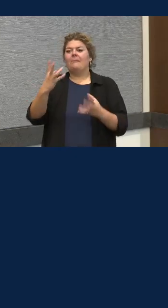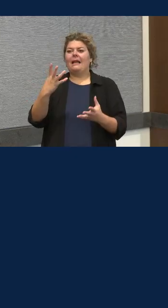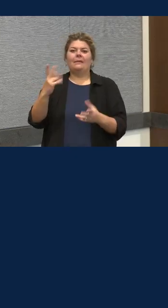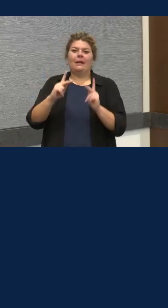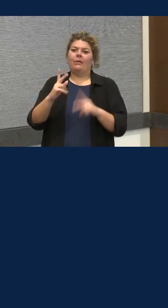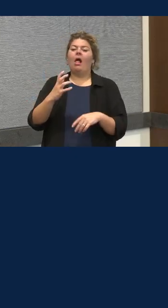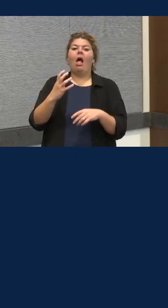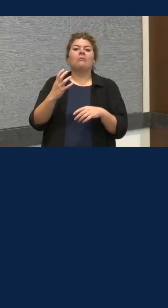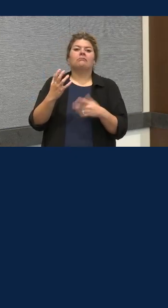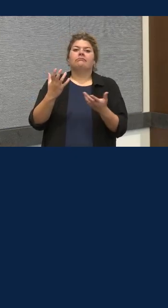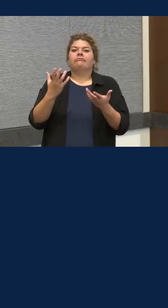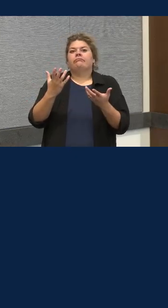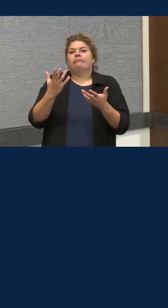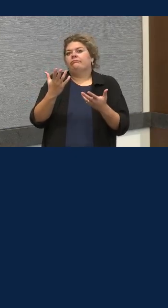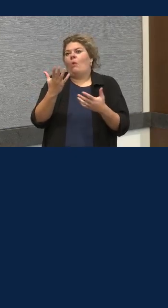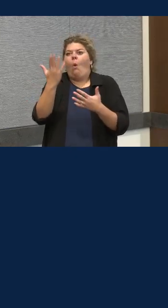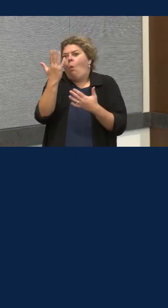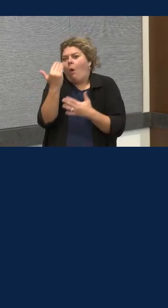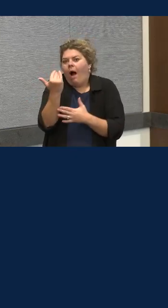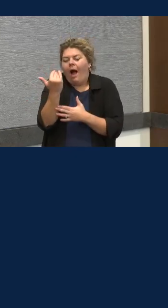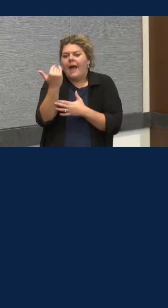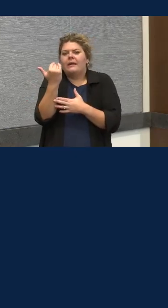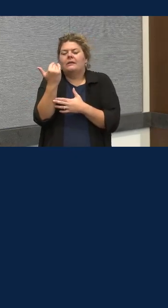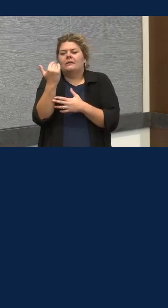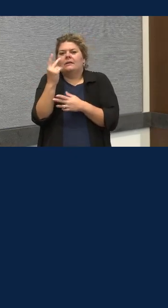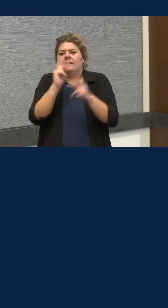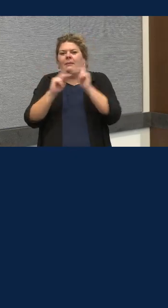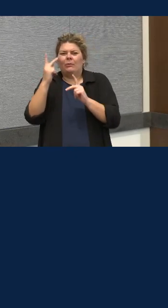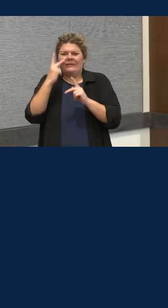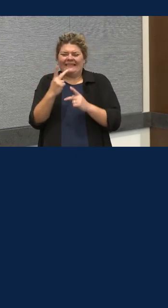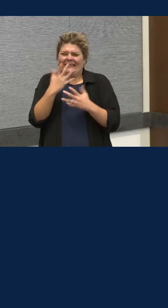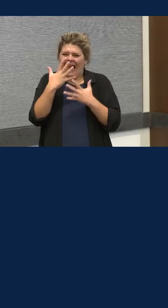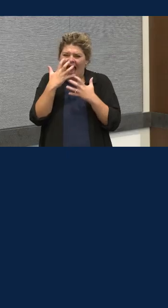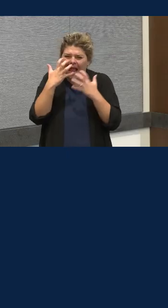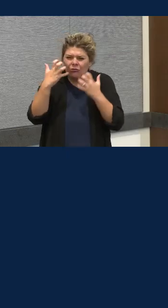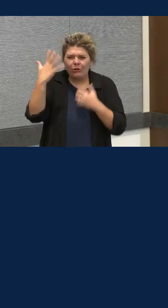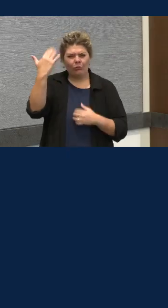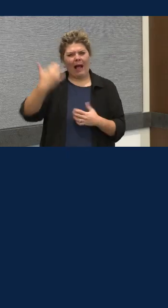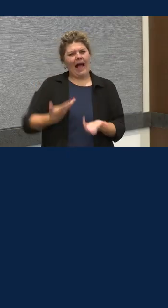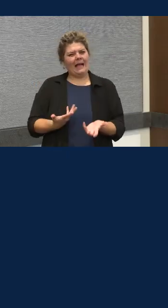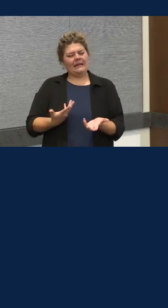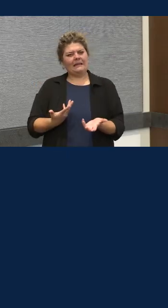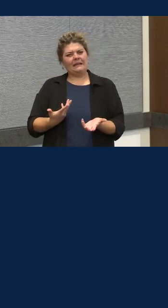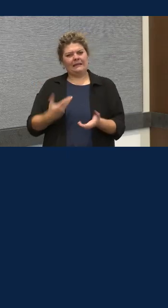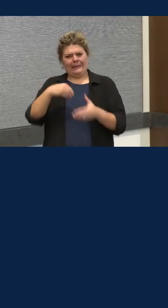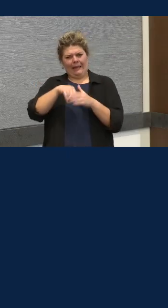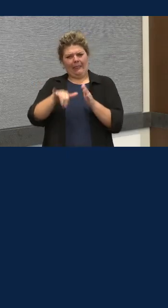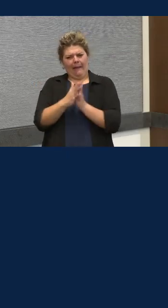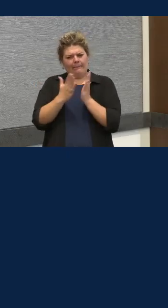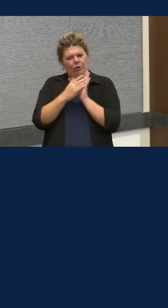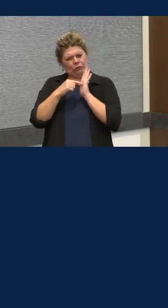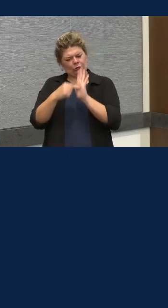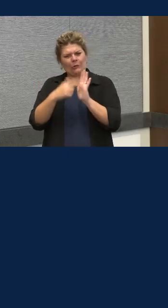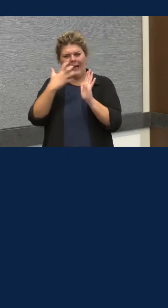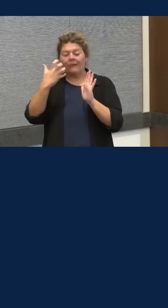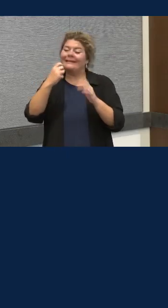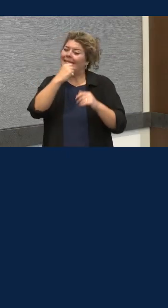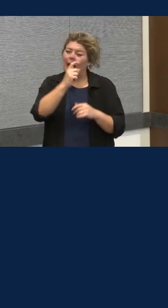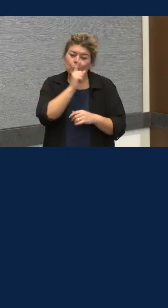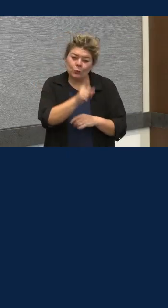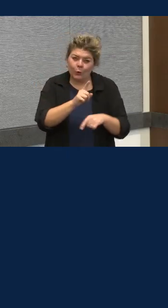Why, did everybody sort of seem angry in the book? It's not true,